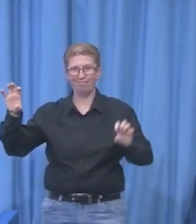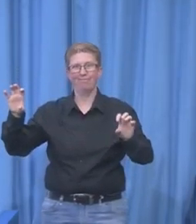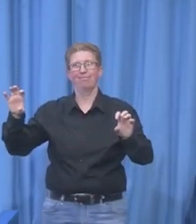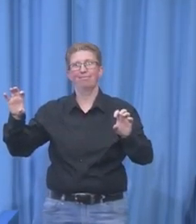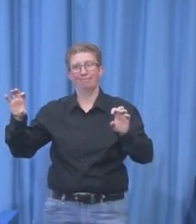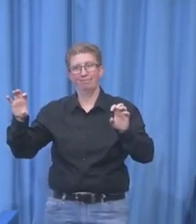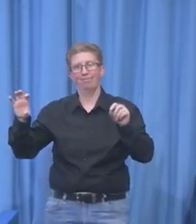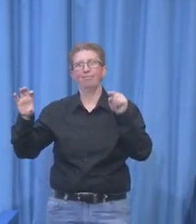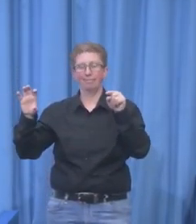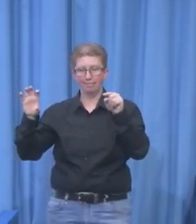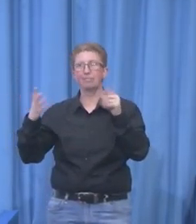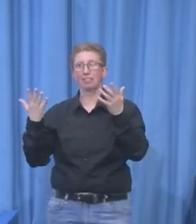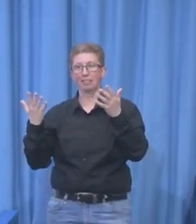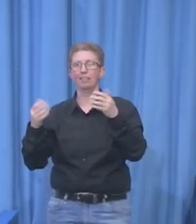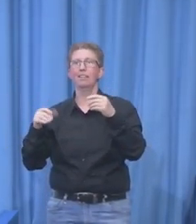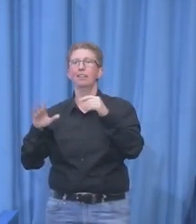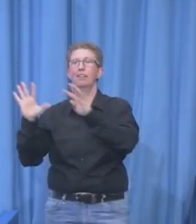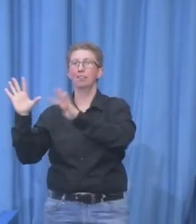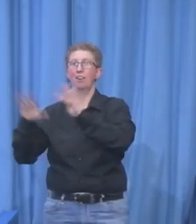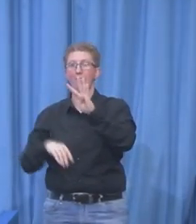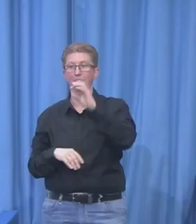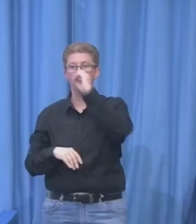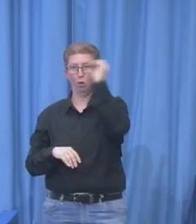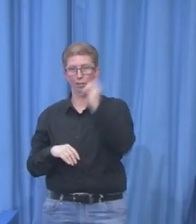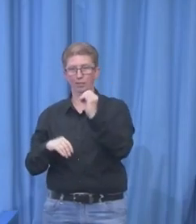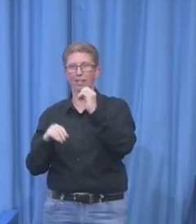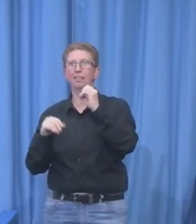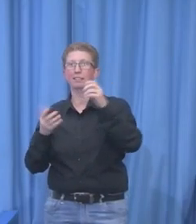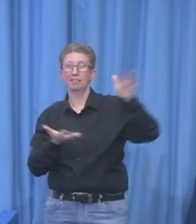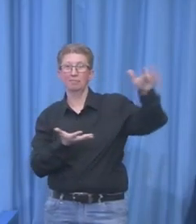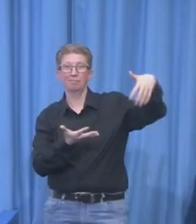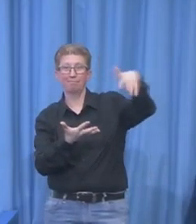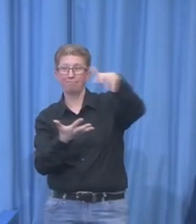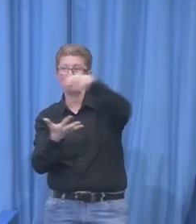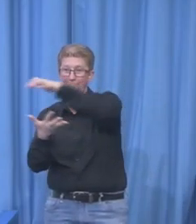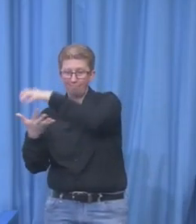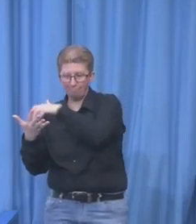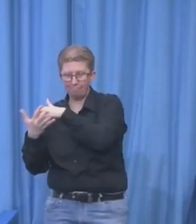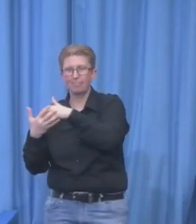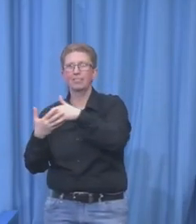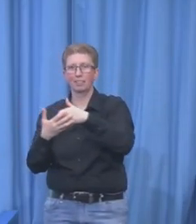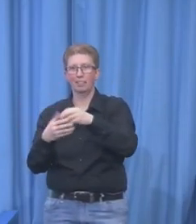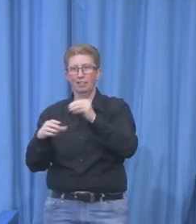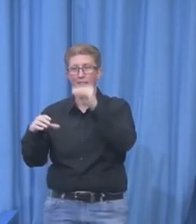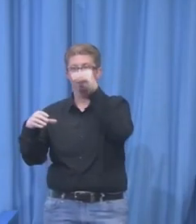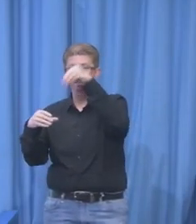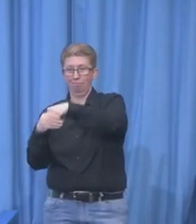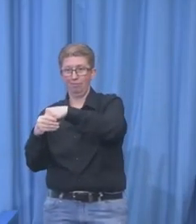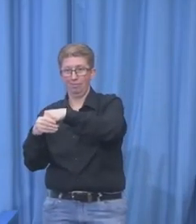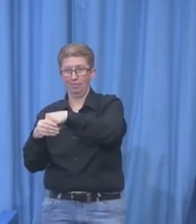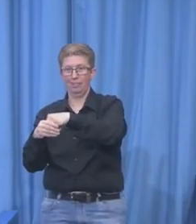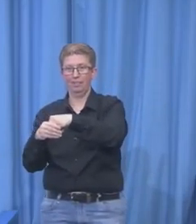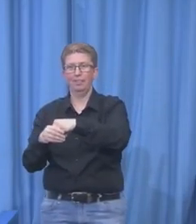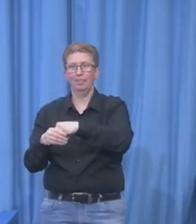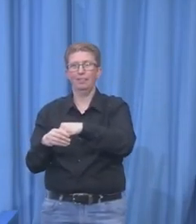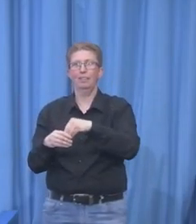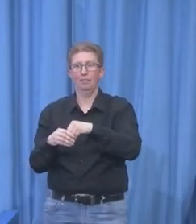know from our database is that 33% are employed by our host businesses, and 60% of